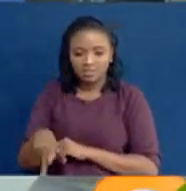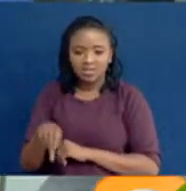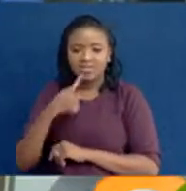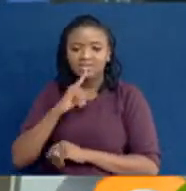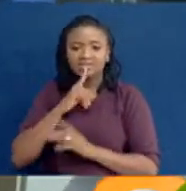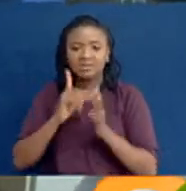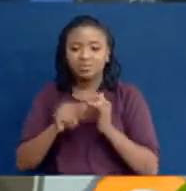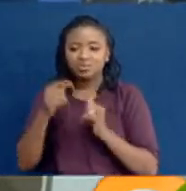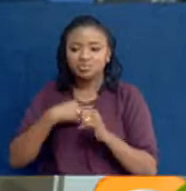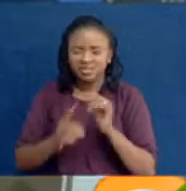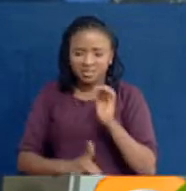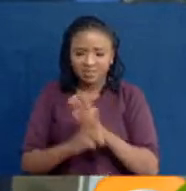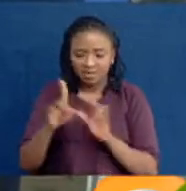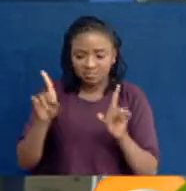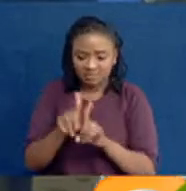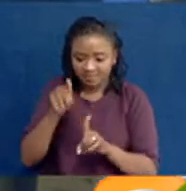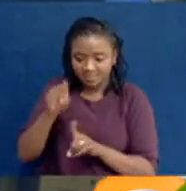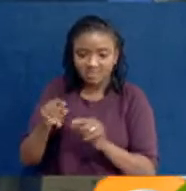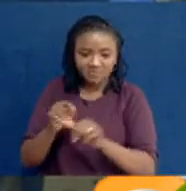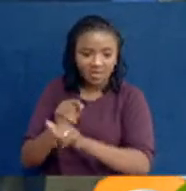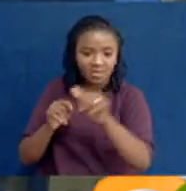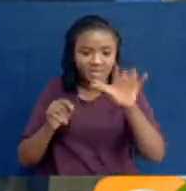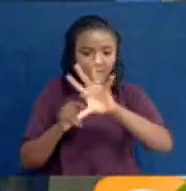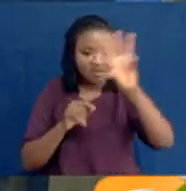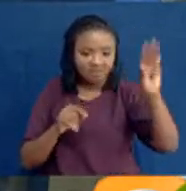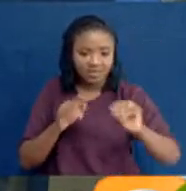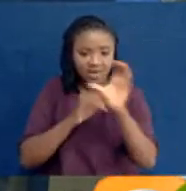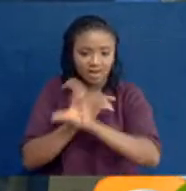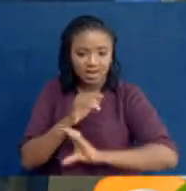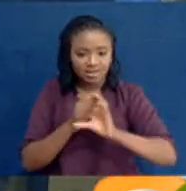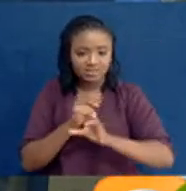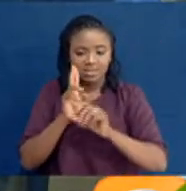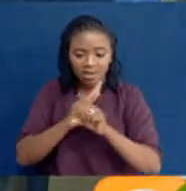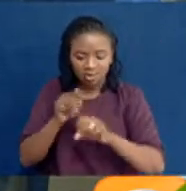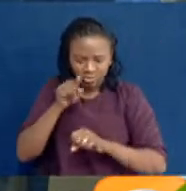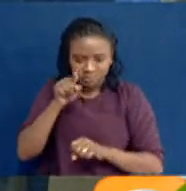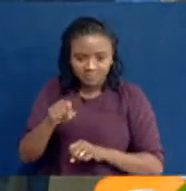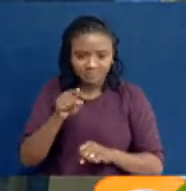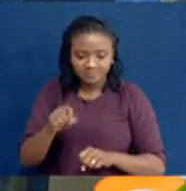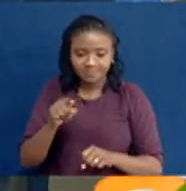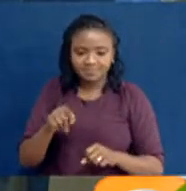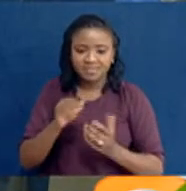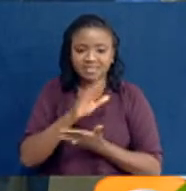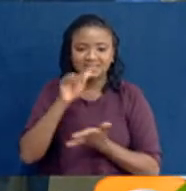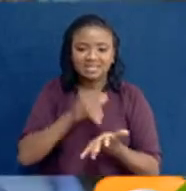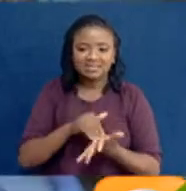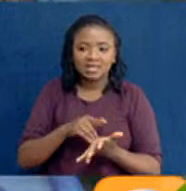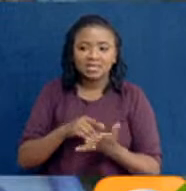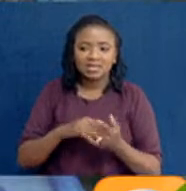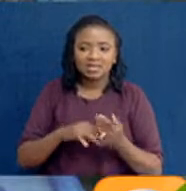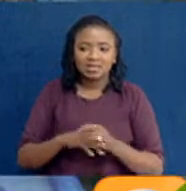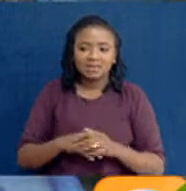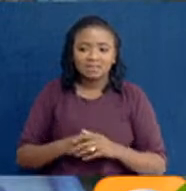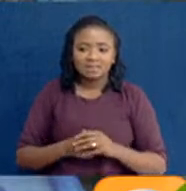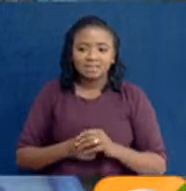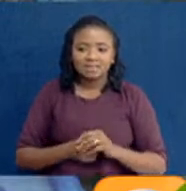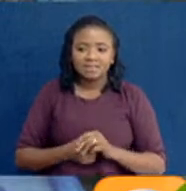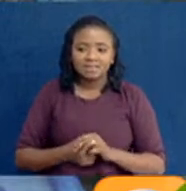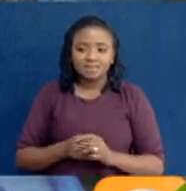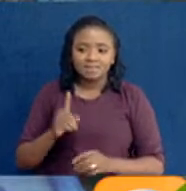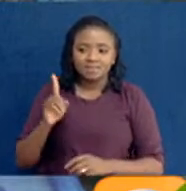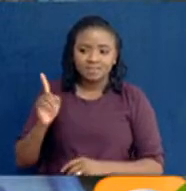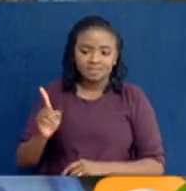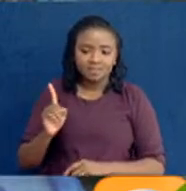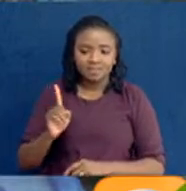African countries, and now we have 10 other African countries that we've designed a Gearbox setup for. Gearbox's full name is